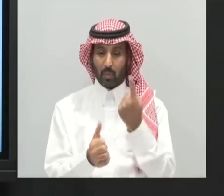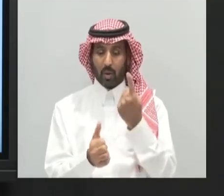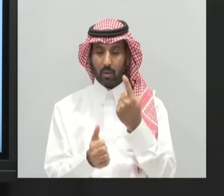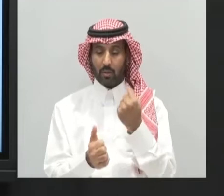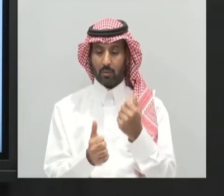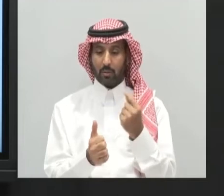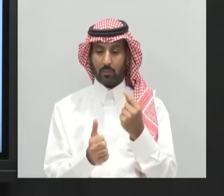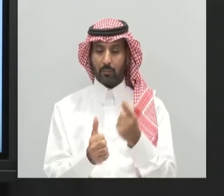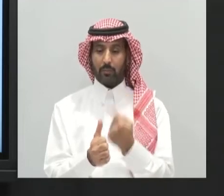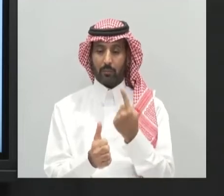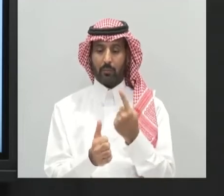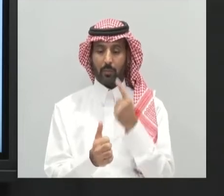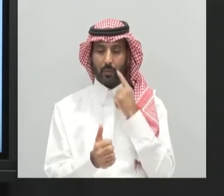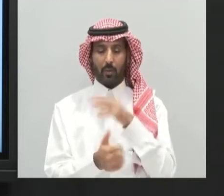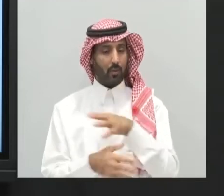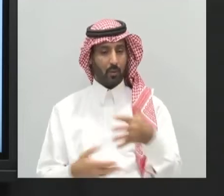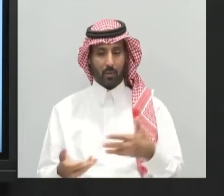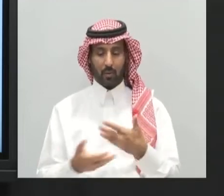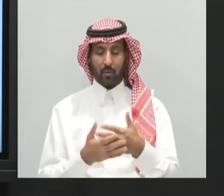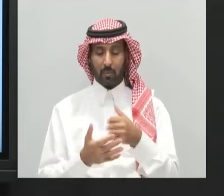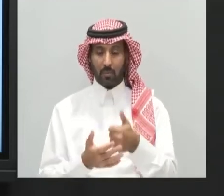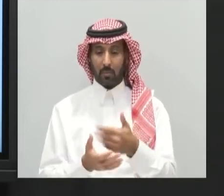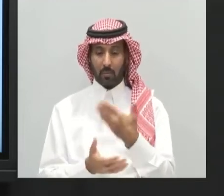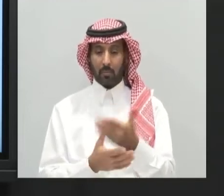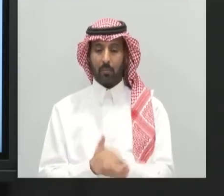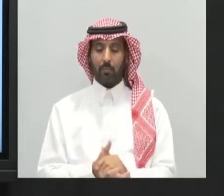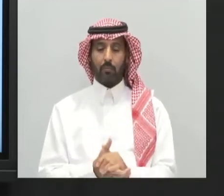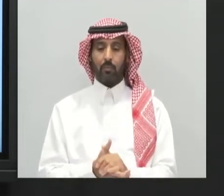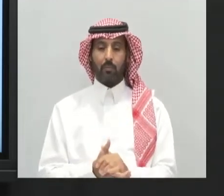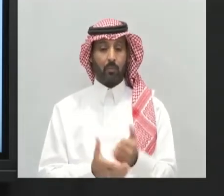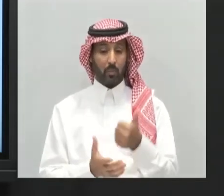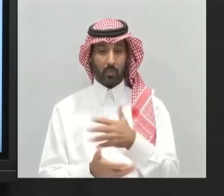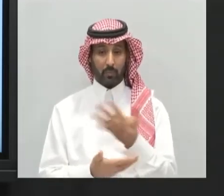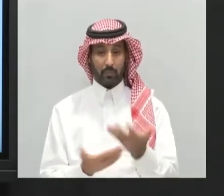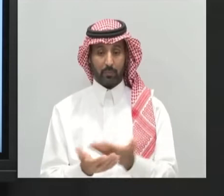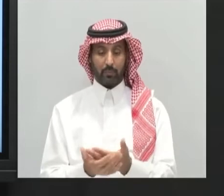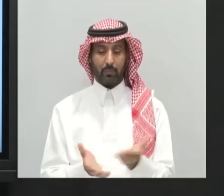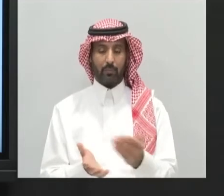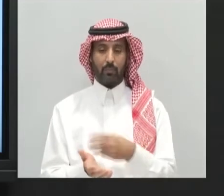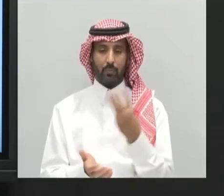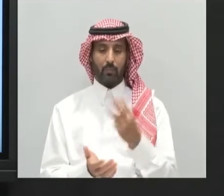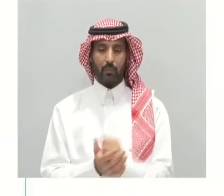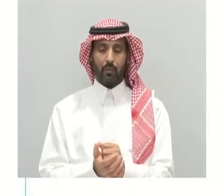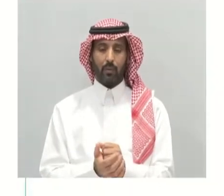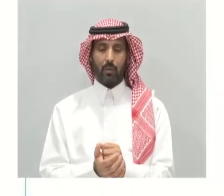first place in any game or race is, of course, a good thing. Number three,